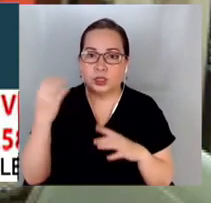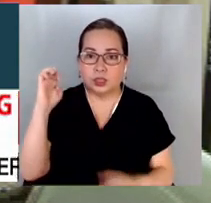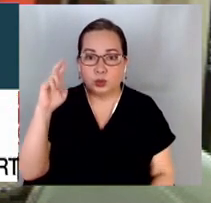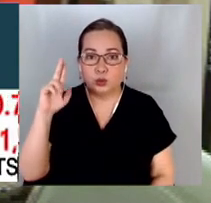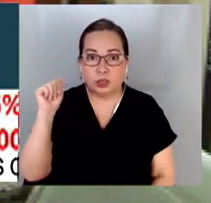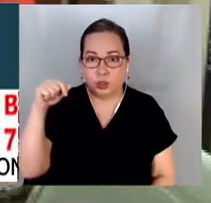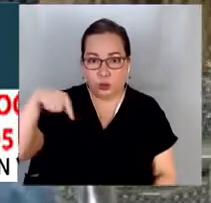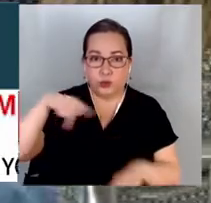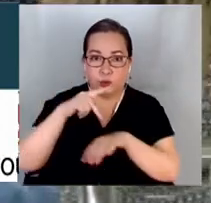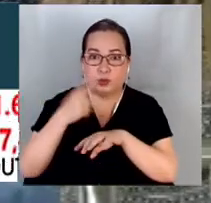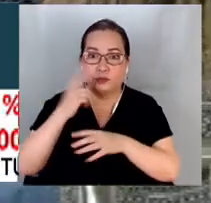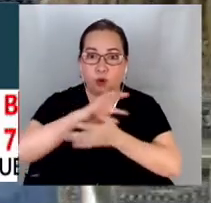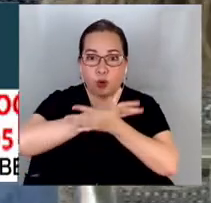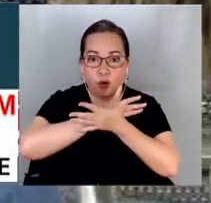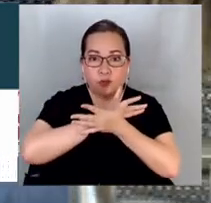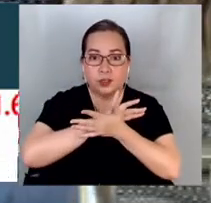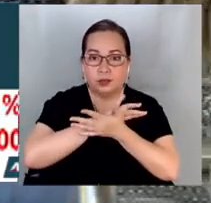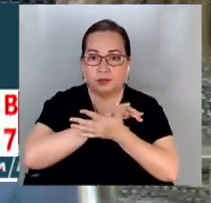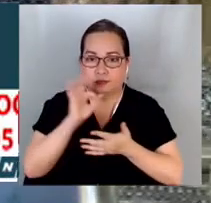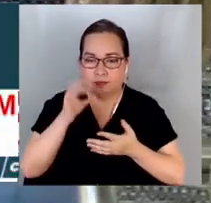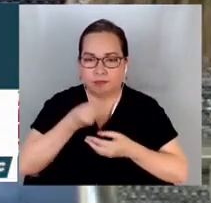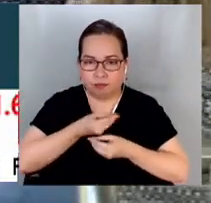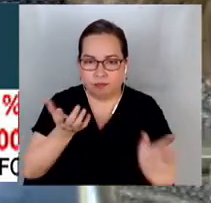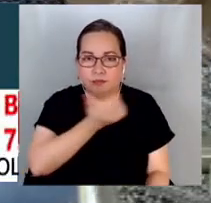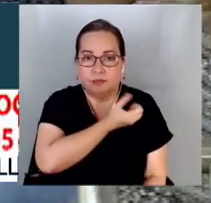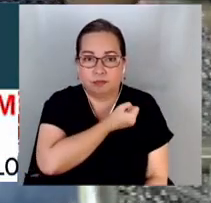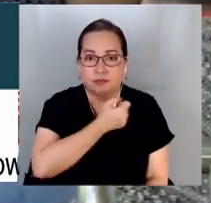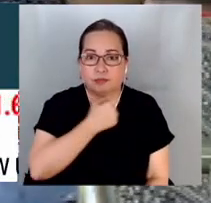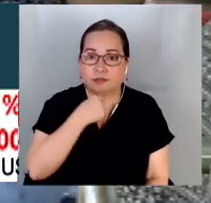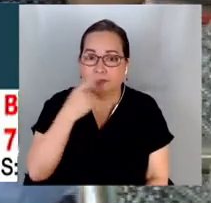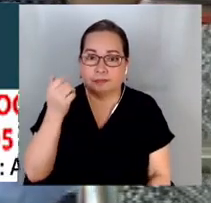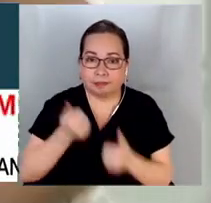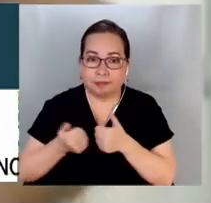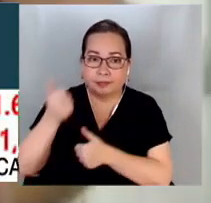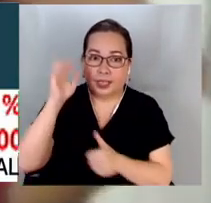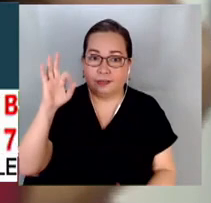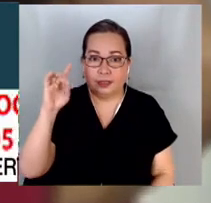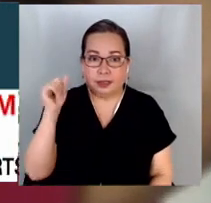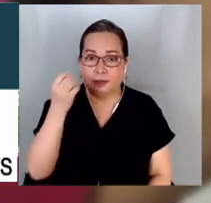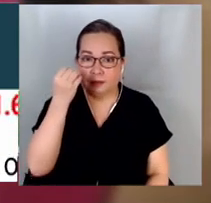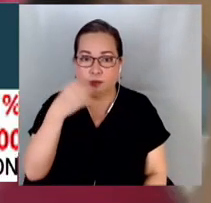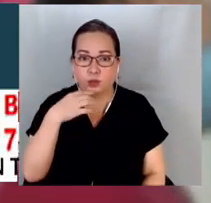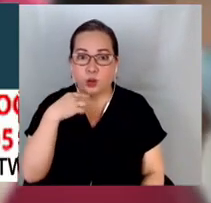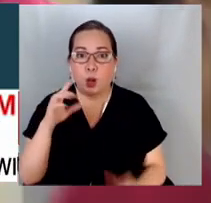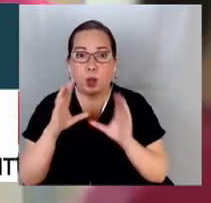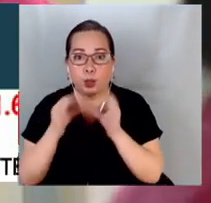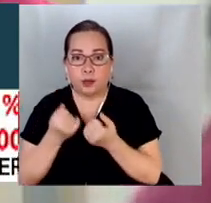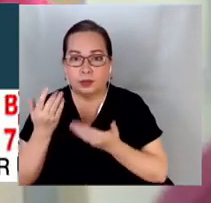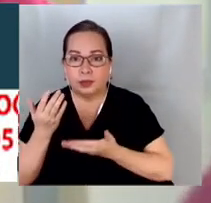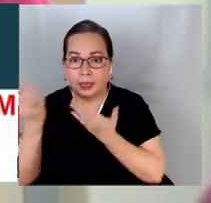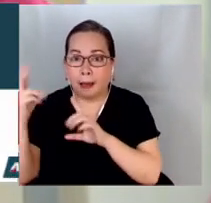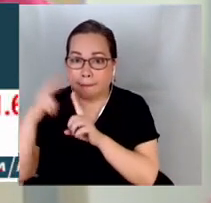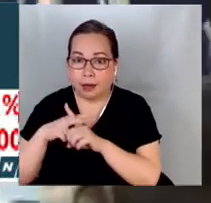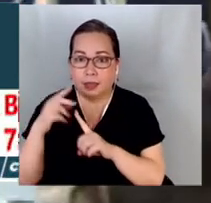its COVID-19 vaccine. FDA Director General Eric Domingo told ABS-CBN News that the company submitted its application this